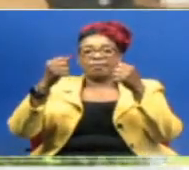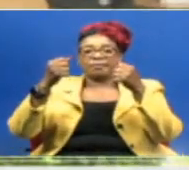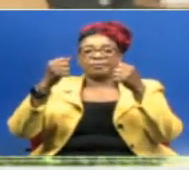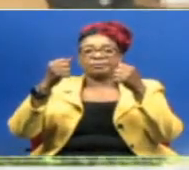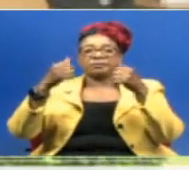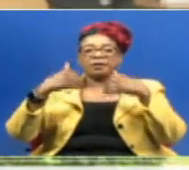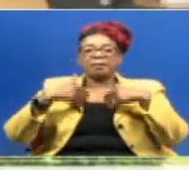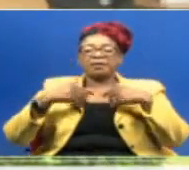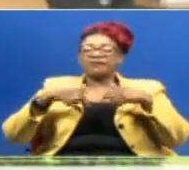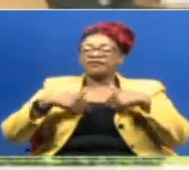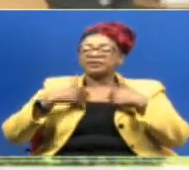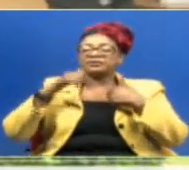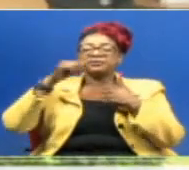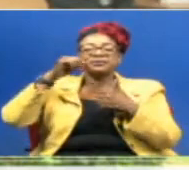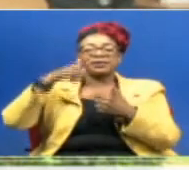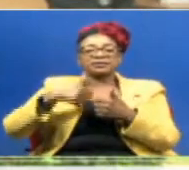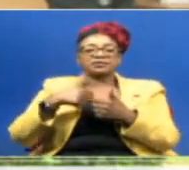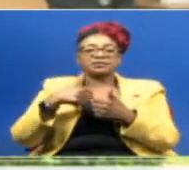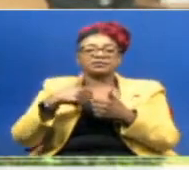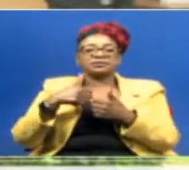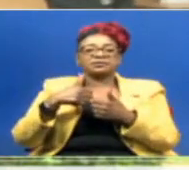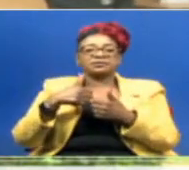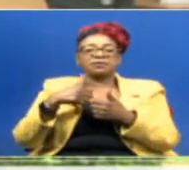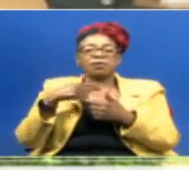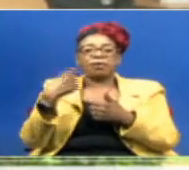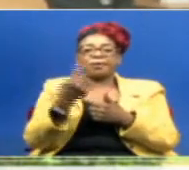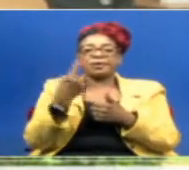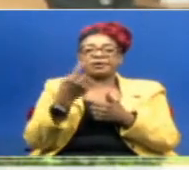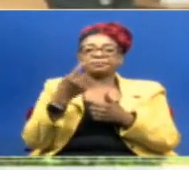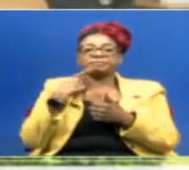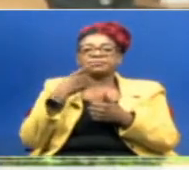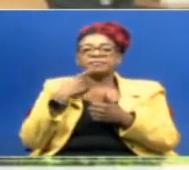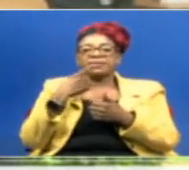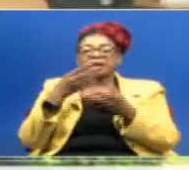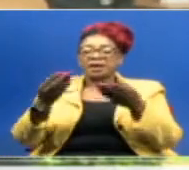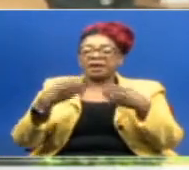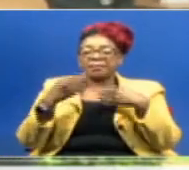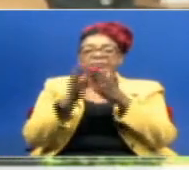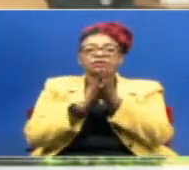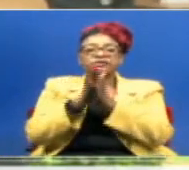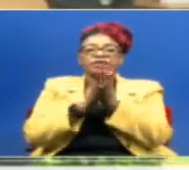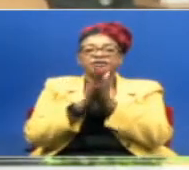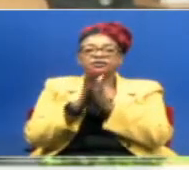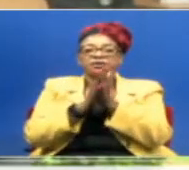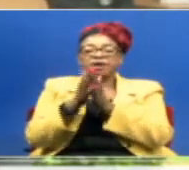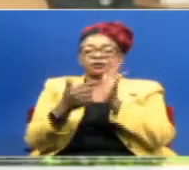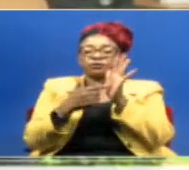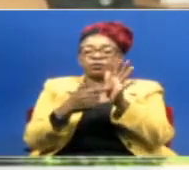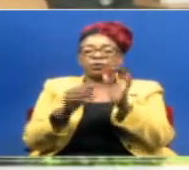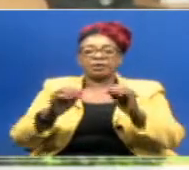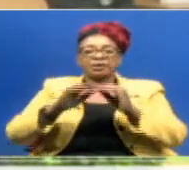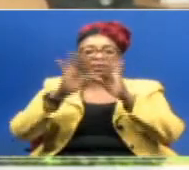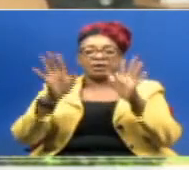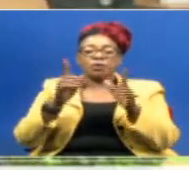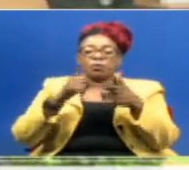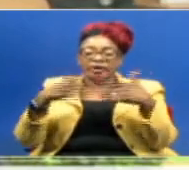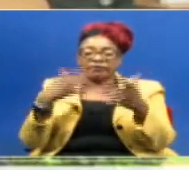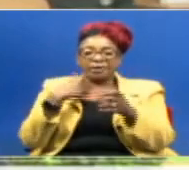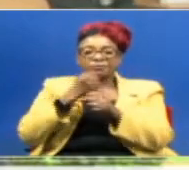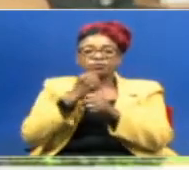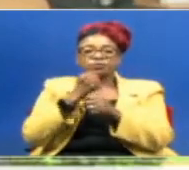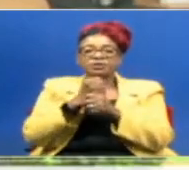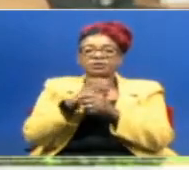vizuri. Yenye ndasema ni amenipatia motivation na nionyesha kuwa chenye nafanya haitaenda